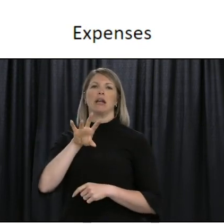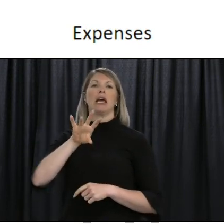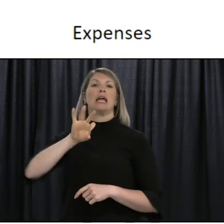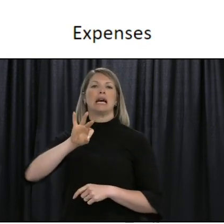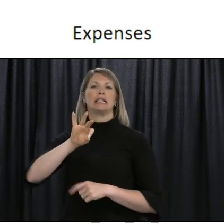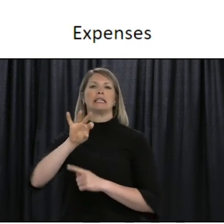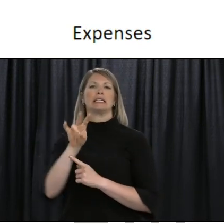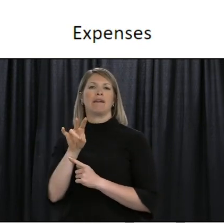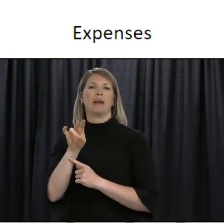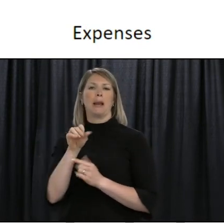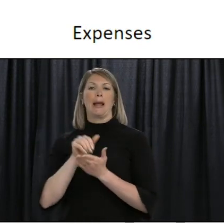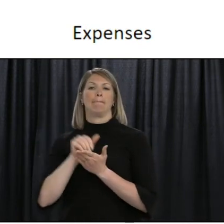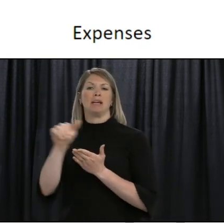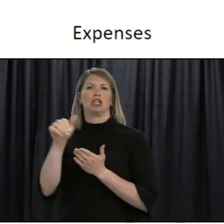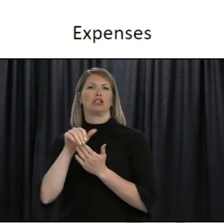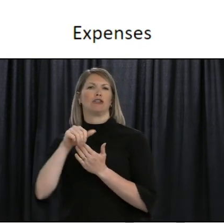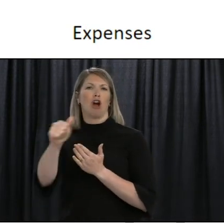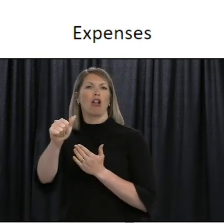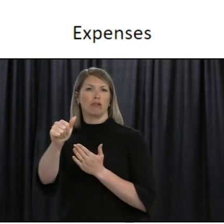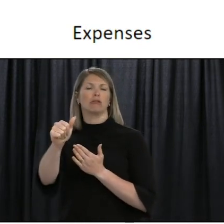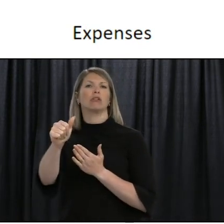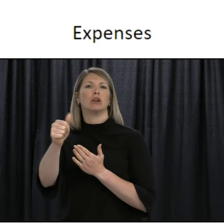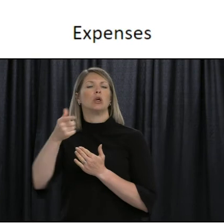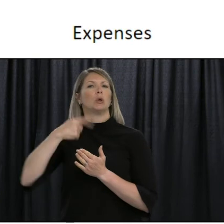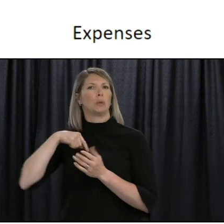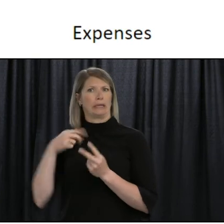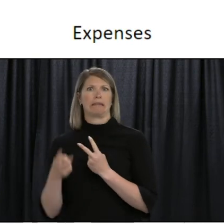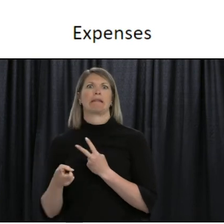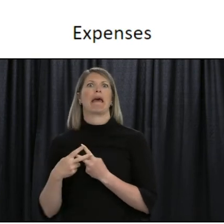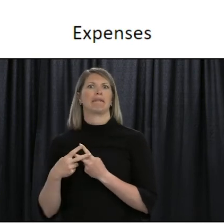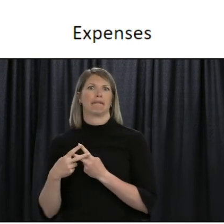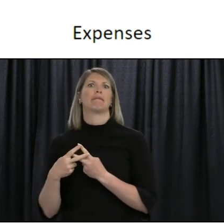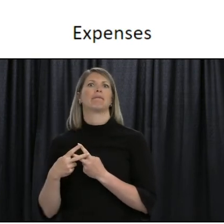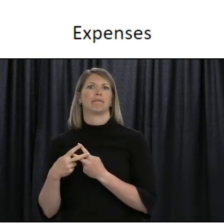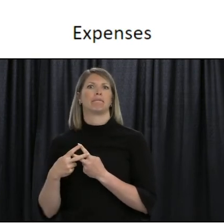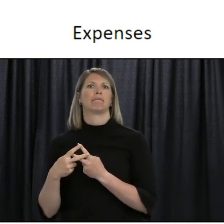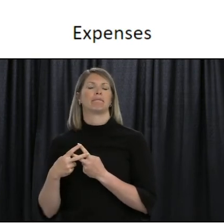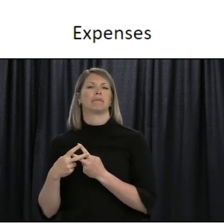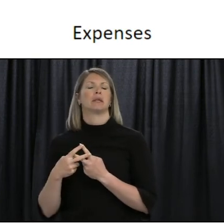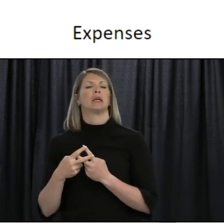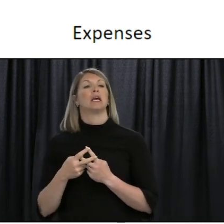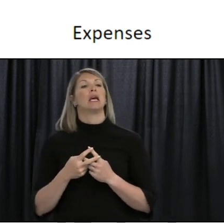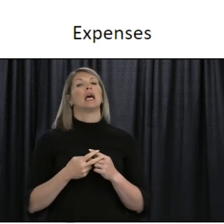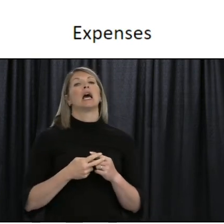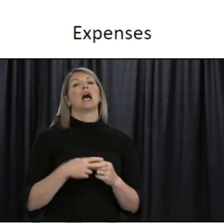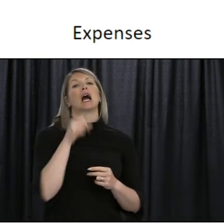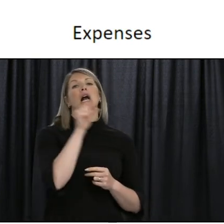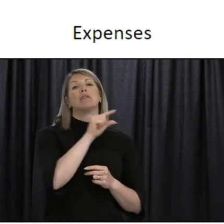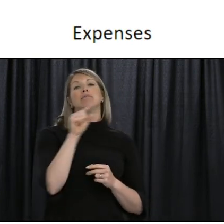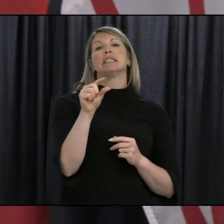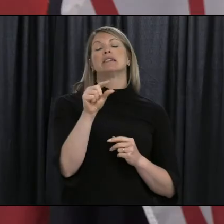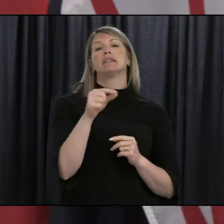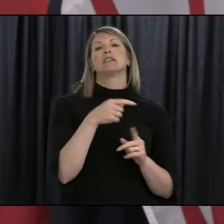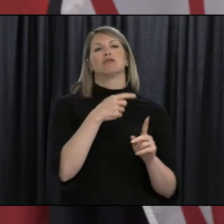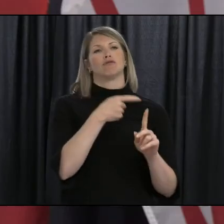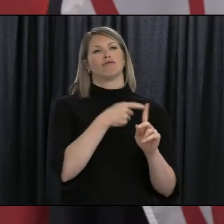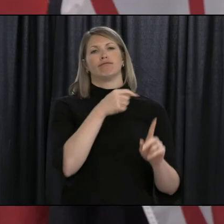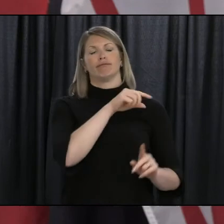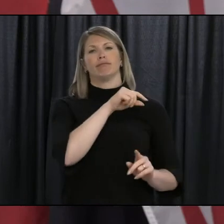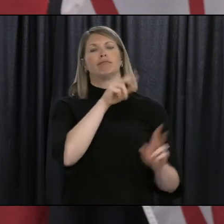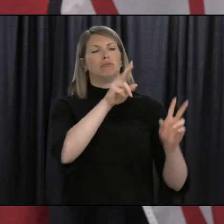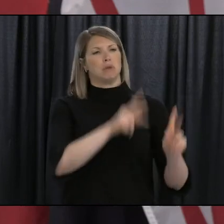our mid-year update, in consultation with the Auditor General, it was determined that while government was correct